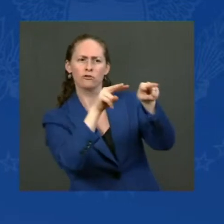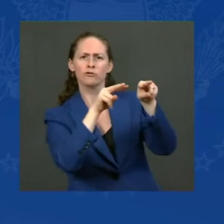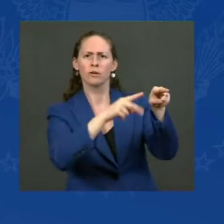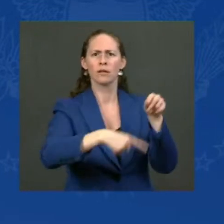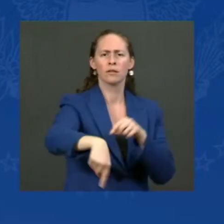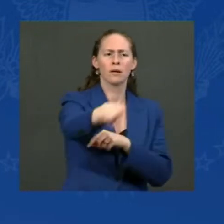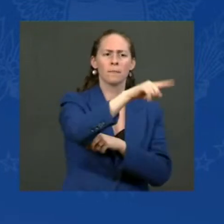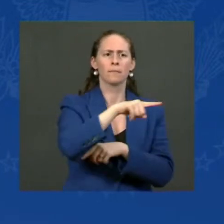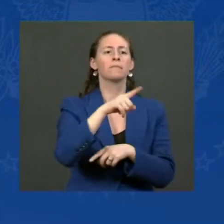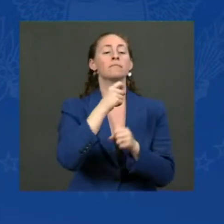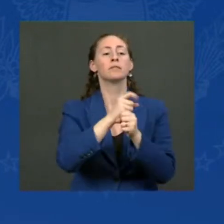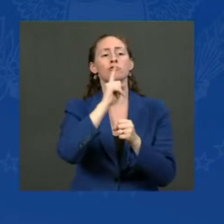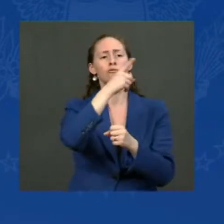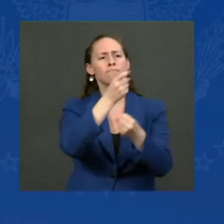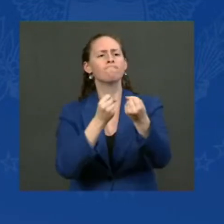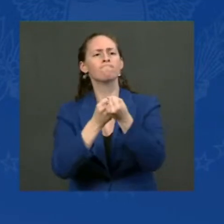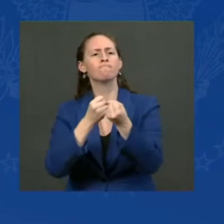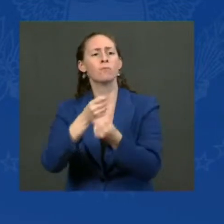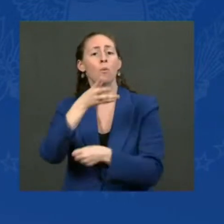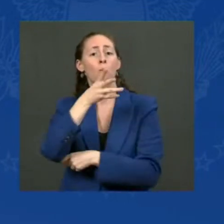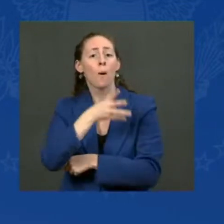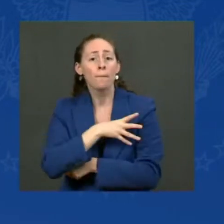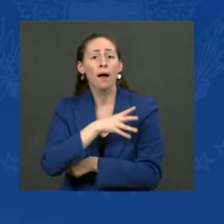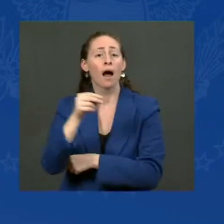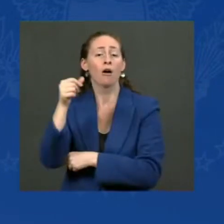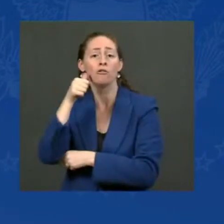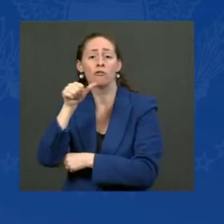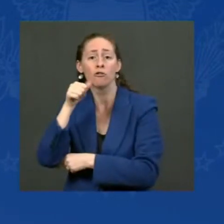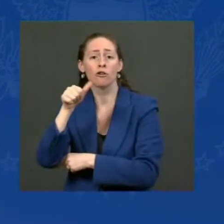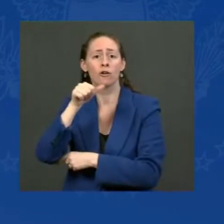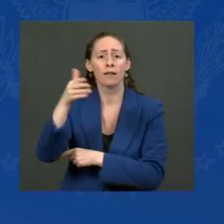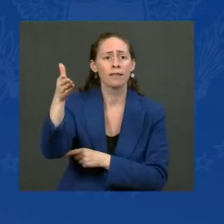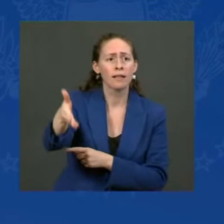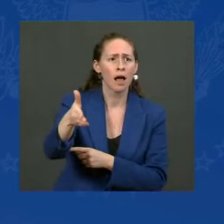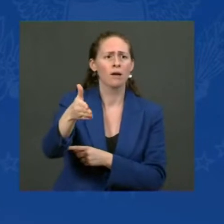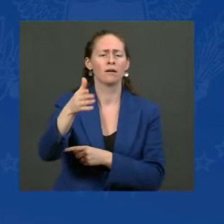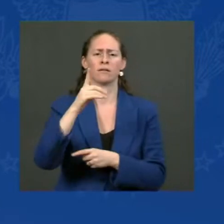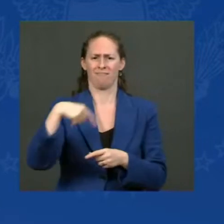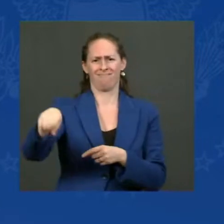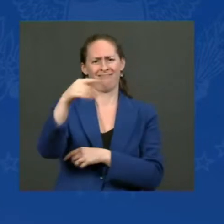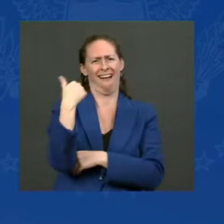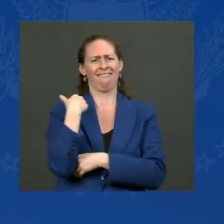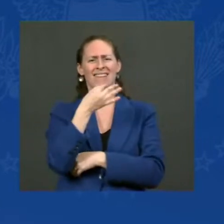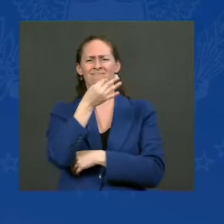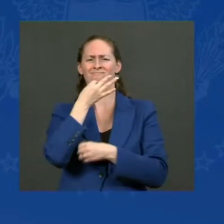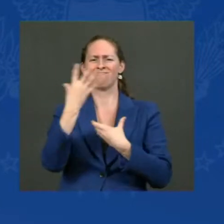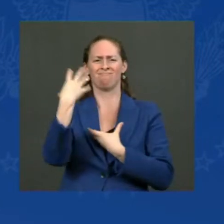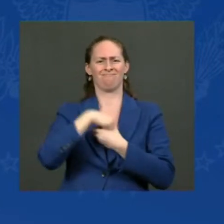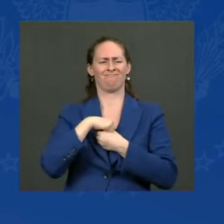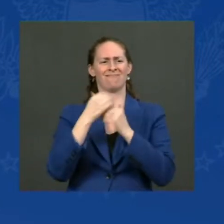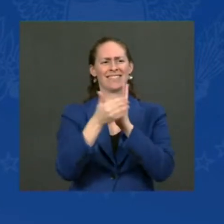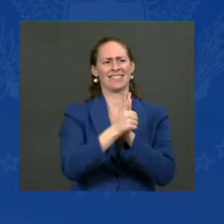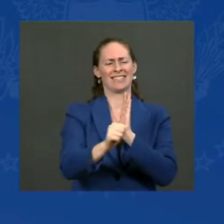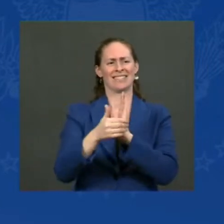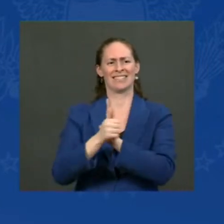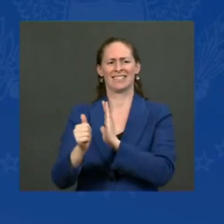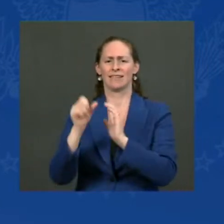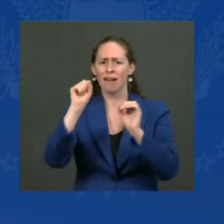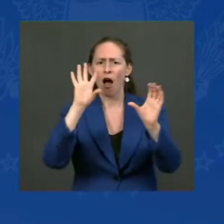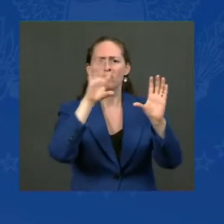women, the rights of women and girls to use their full talents, to contribute economically, politically, and